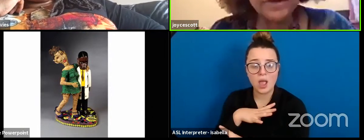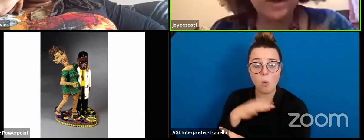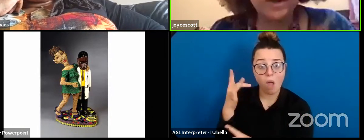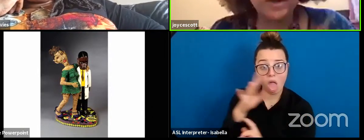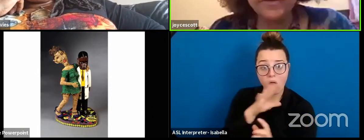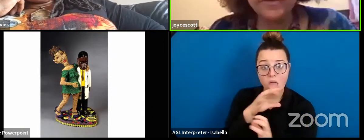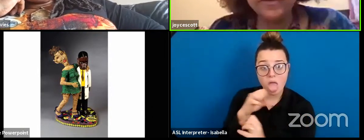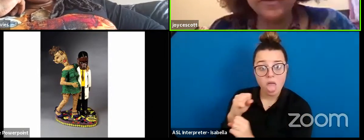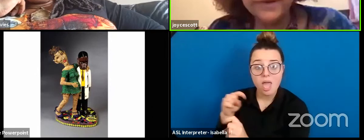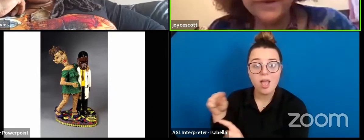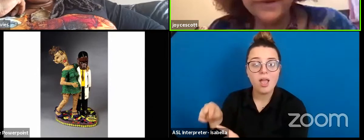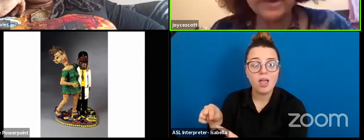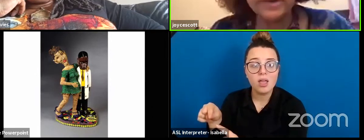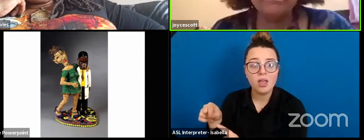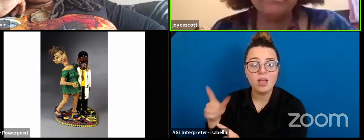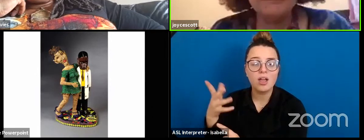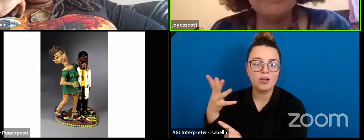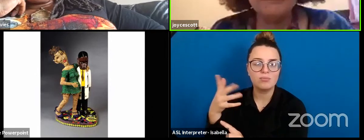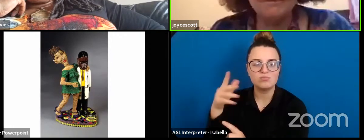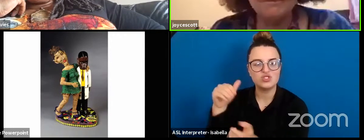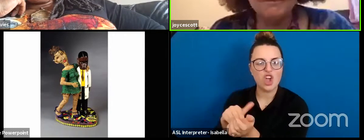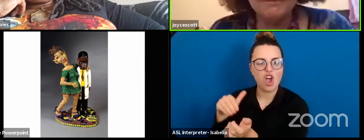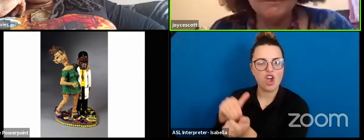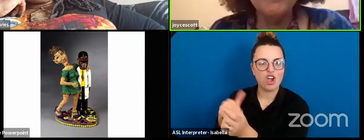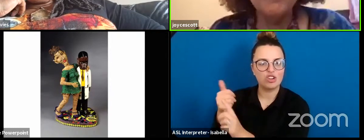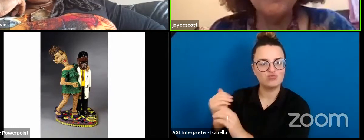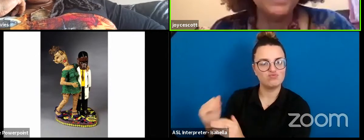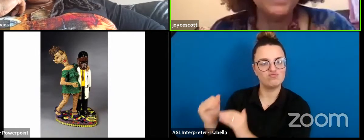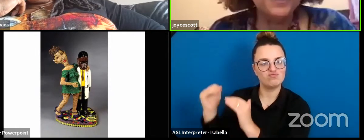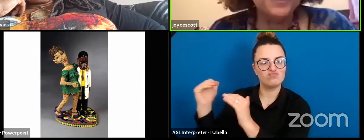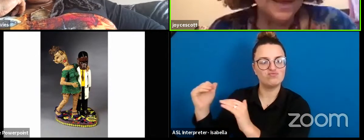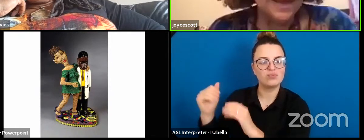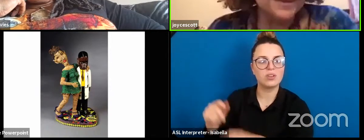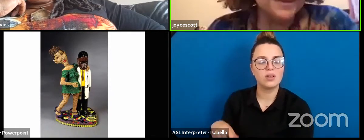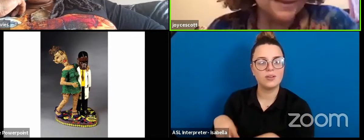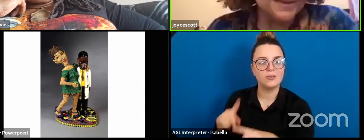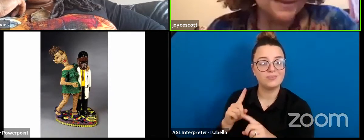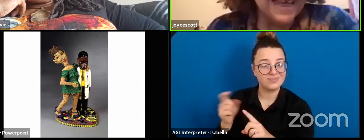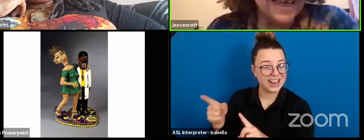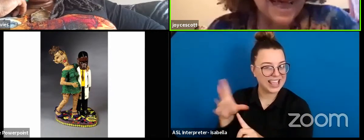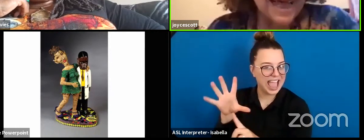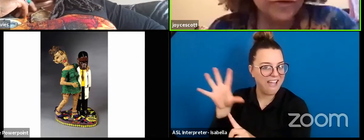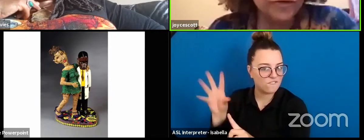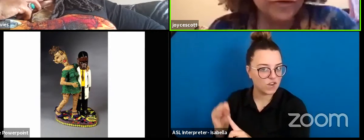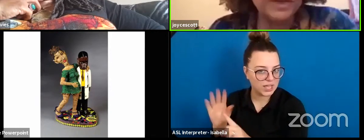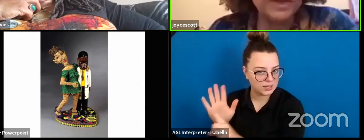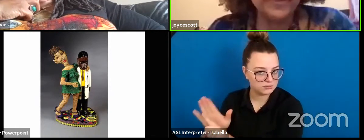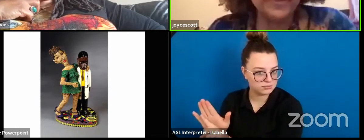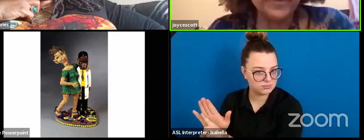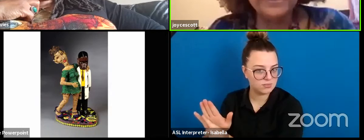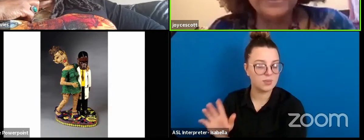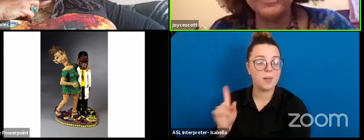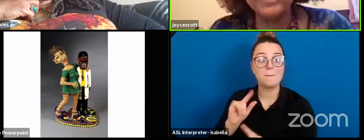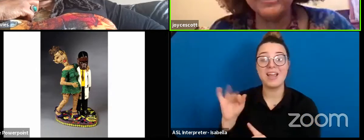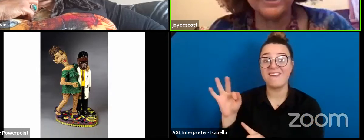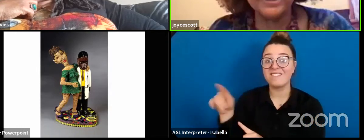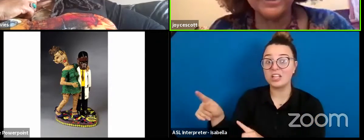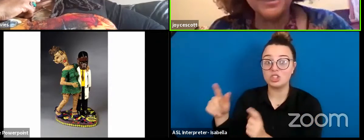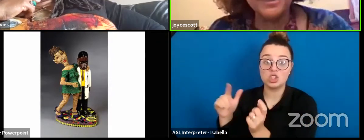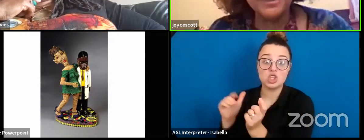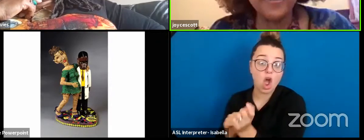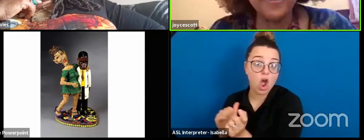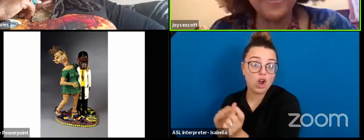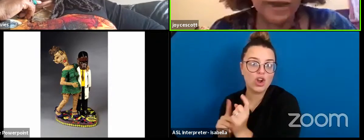African sculptor, so he's African. But if he's a doctor, then that allows her a certain kind of freedom